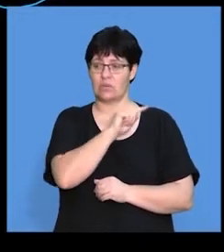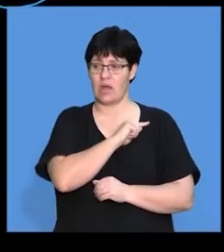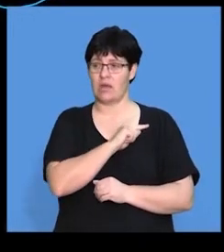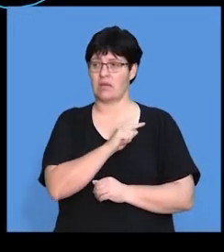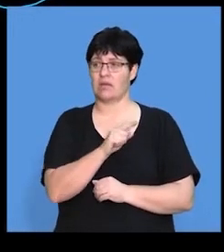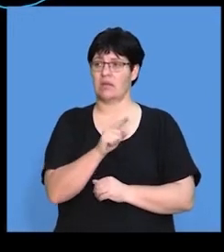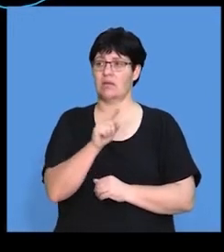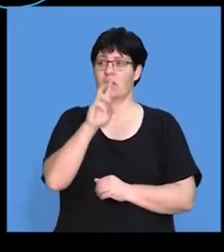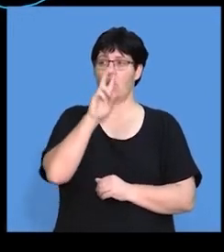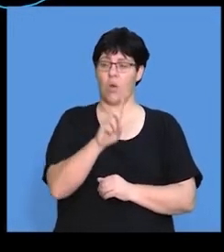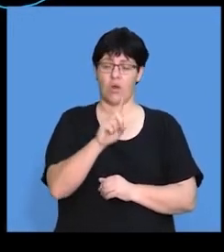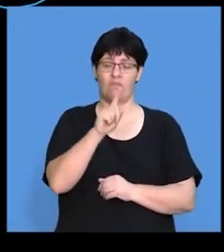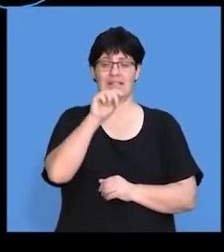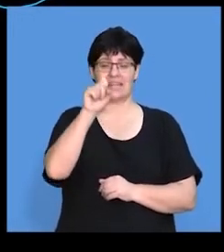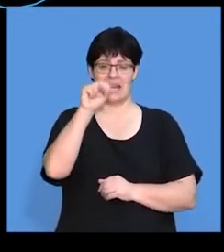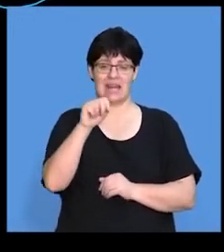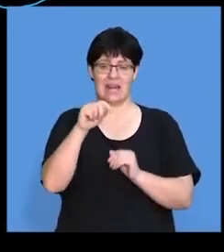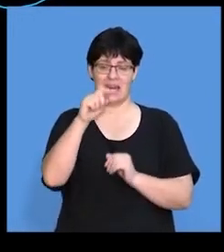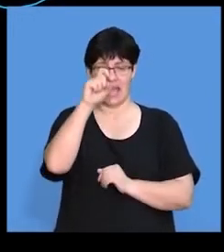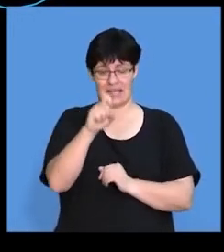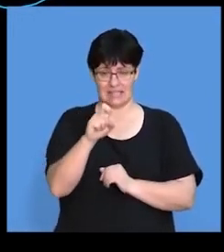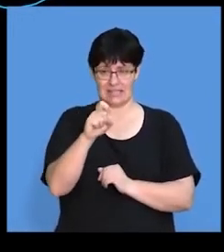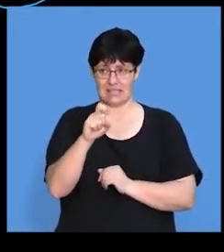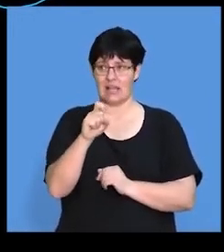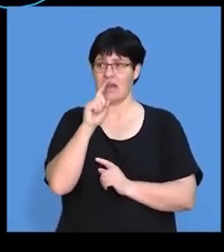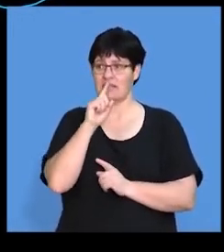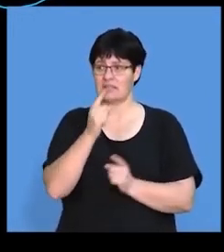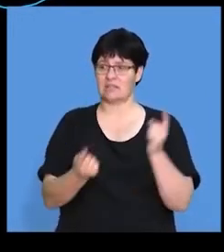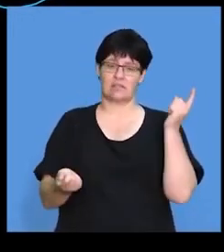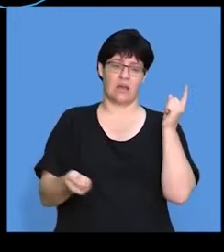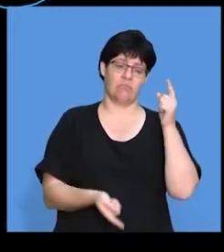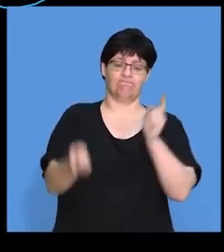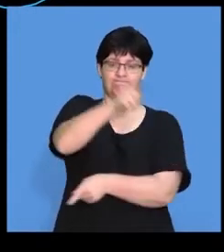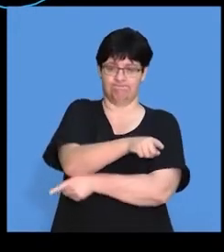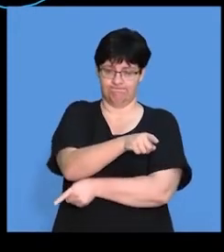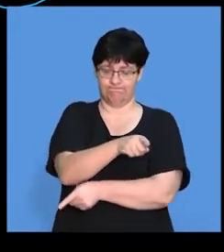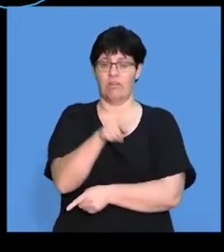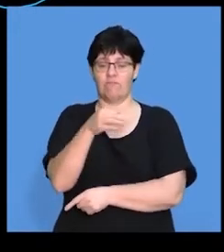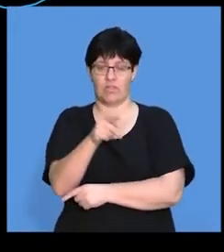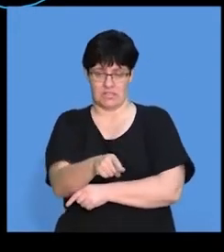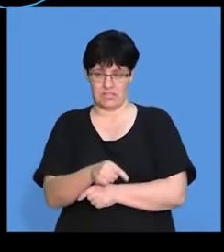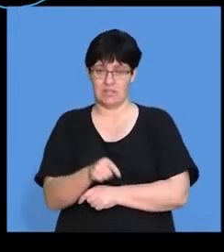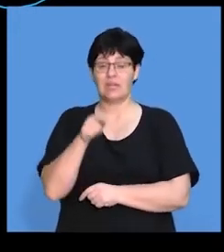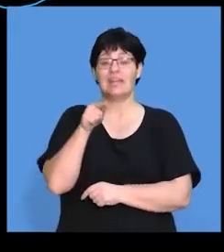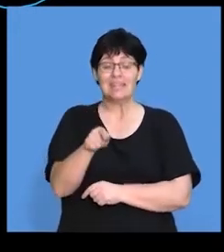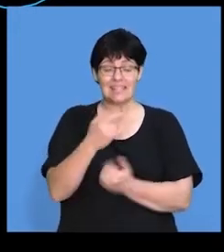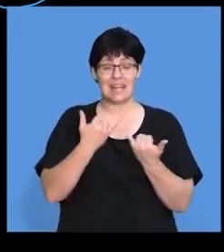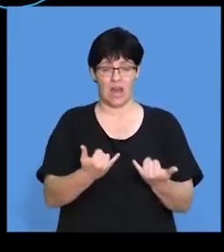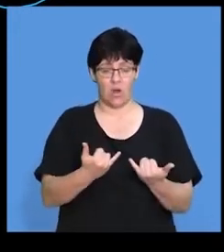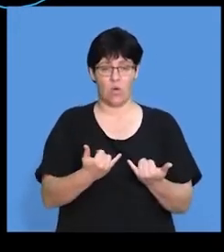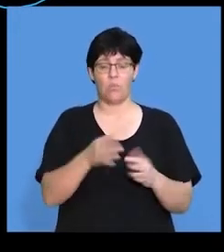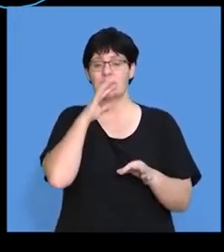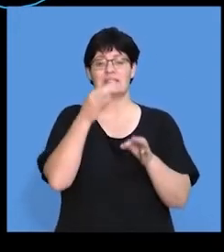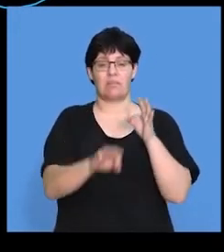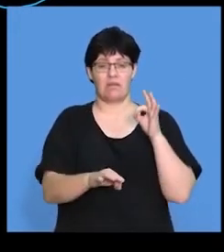therefore, 1 over tan x is it's the reciprocal of that. It's going to be cos over sine. So this can now